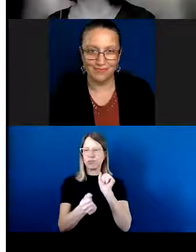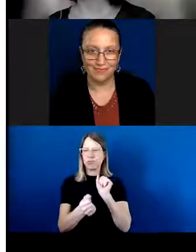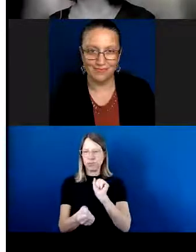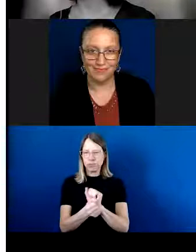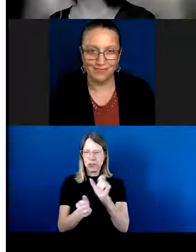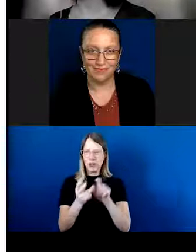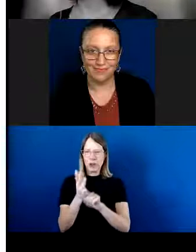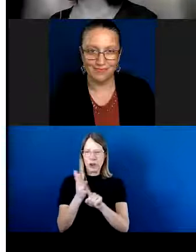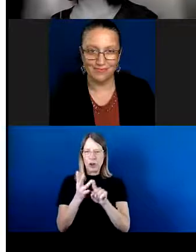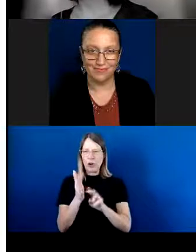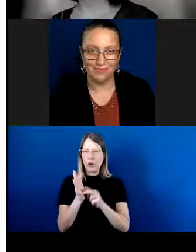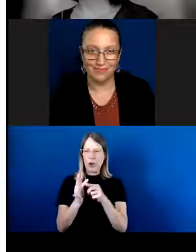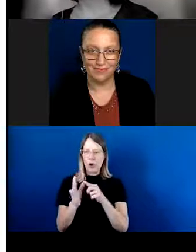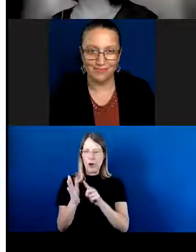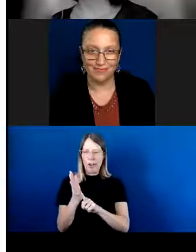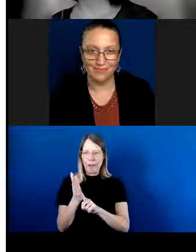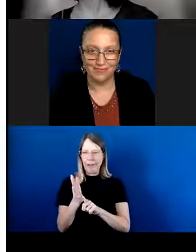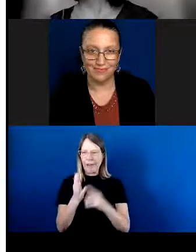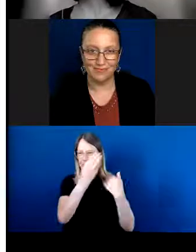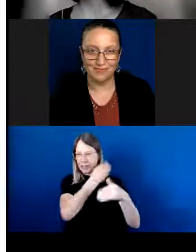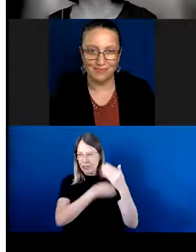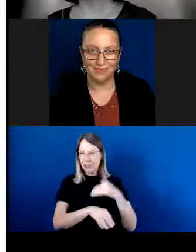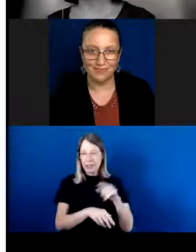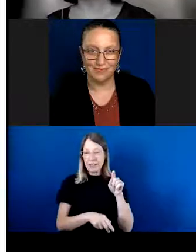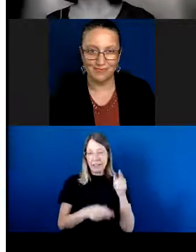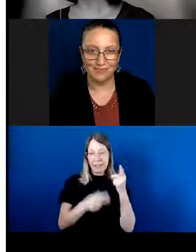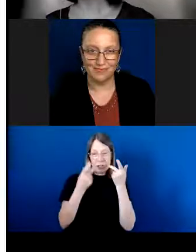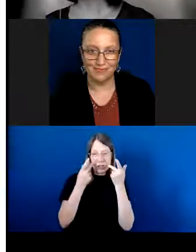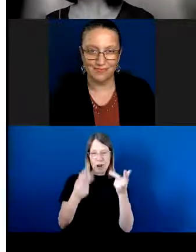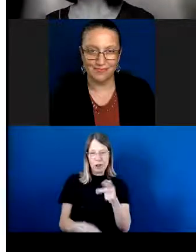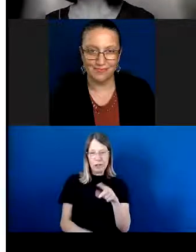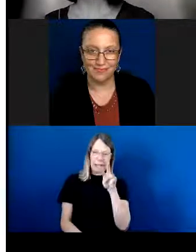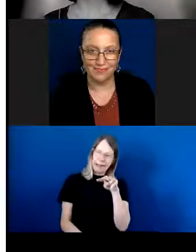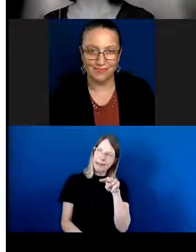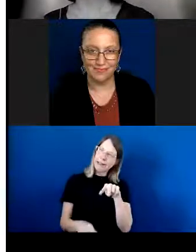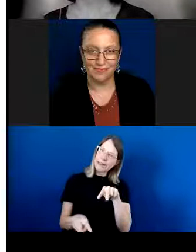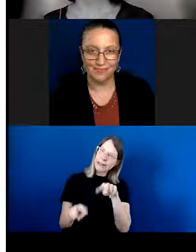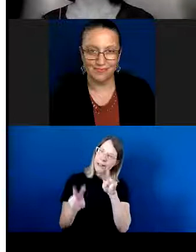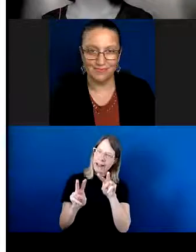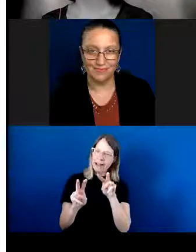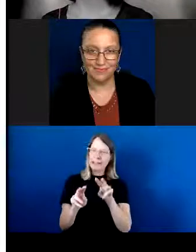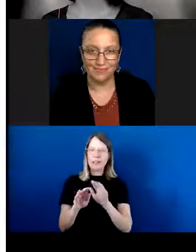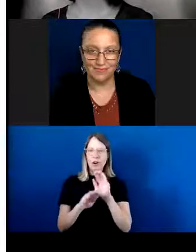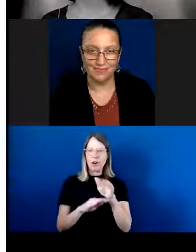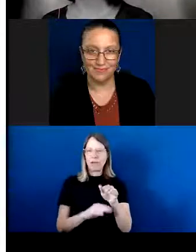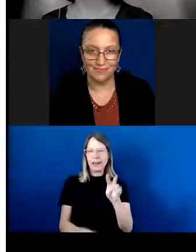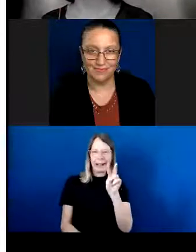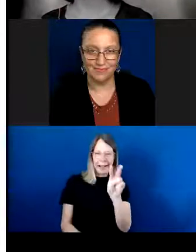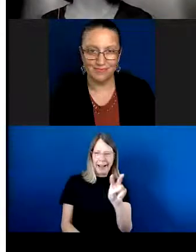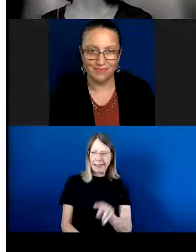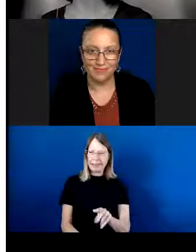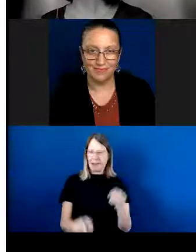city's libraries, often depicts a gaze. By using this technique, Golding